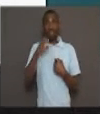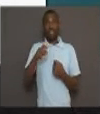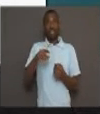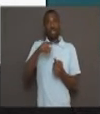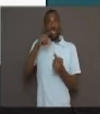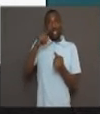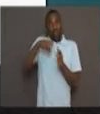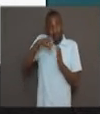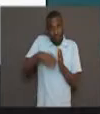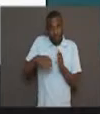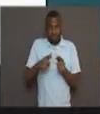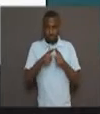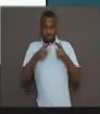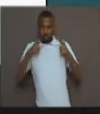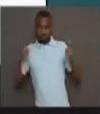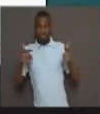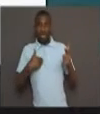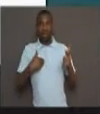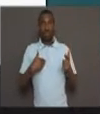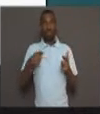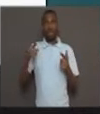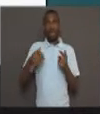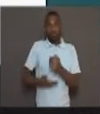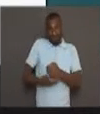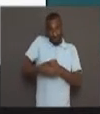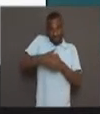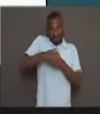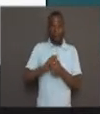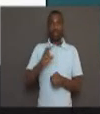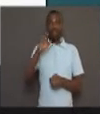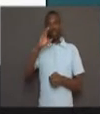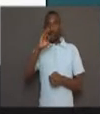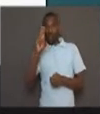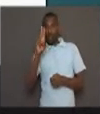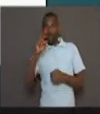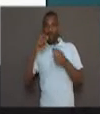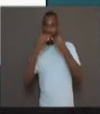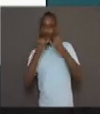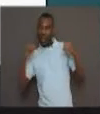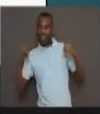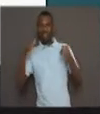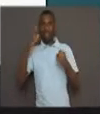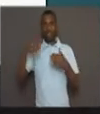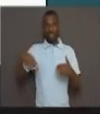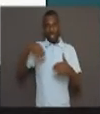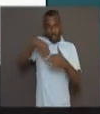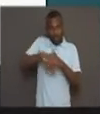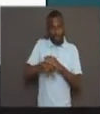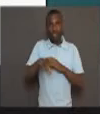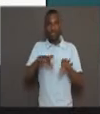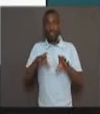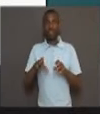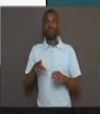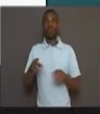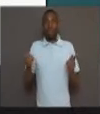amount of coiled and insulated copper wire is introduced as a means